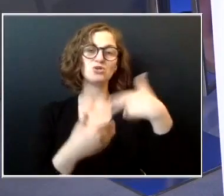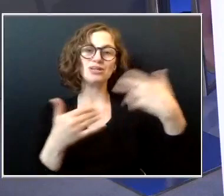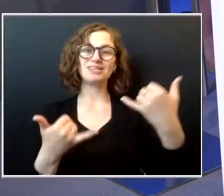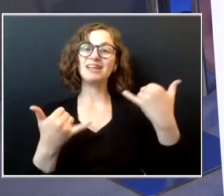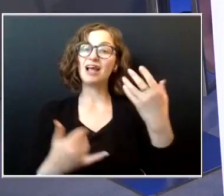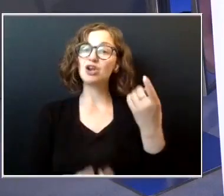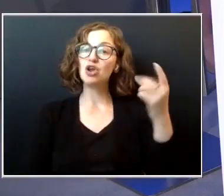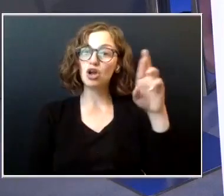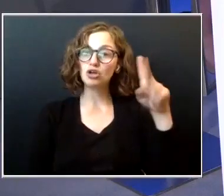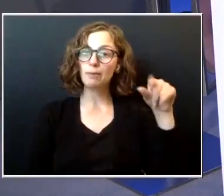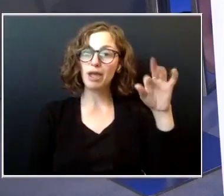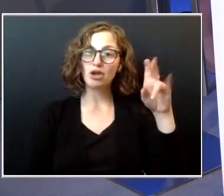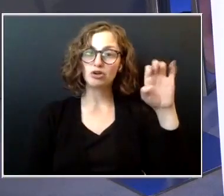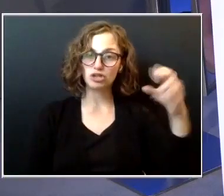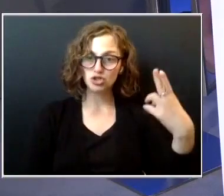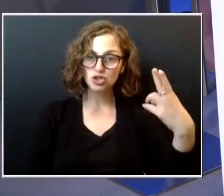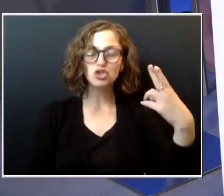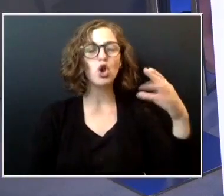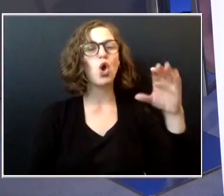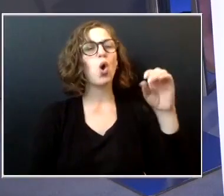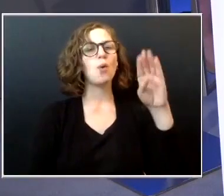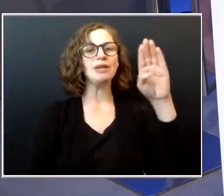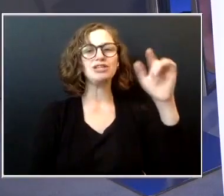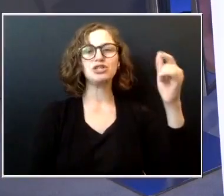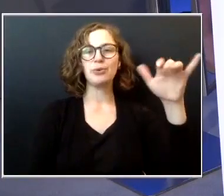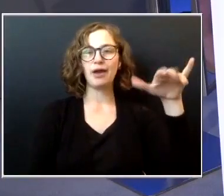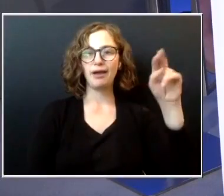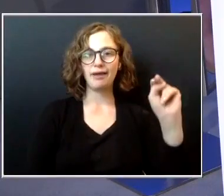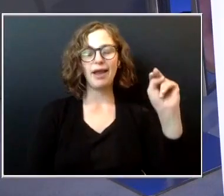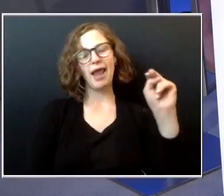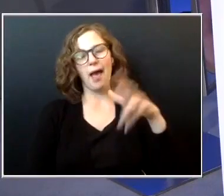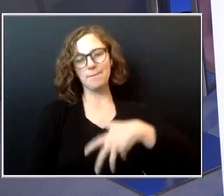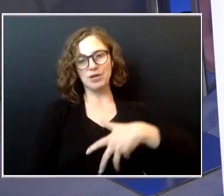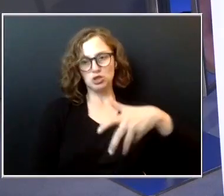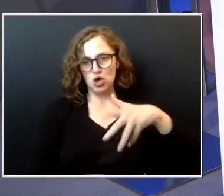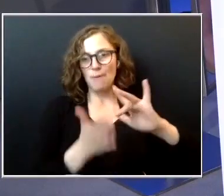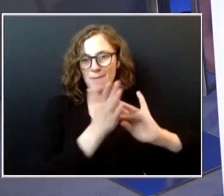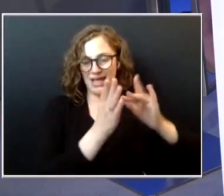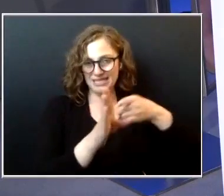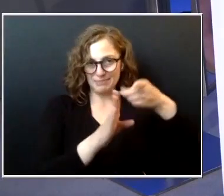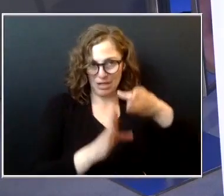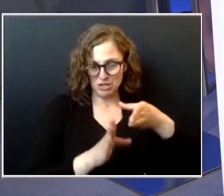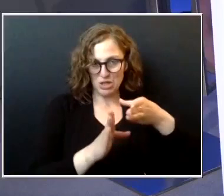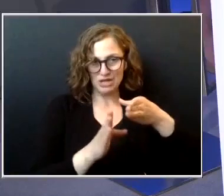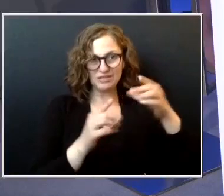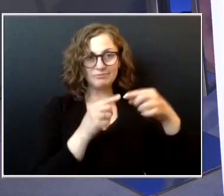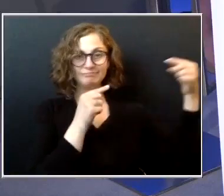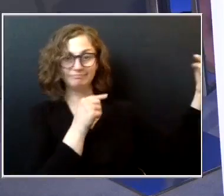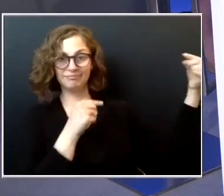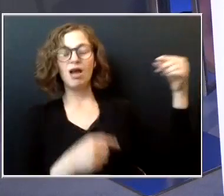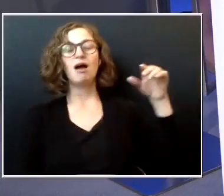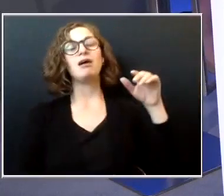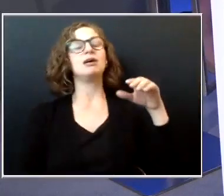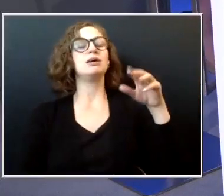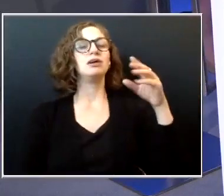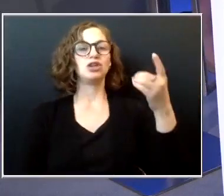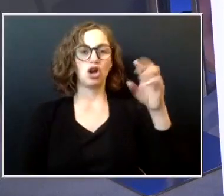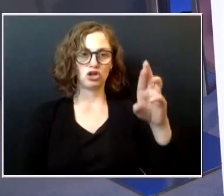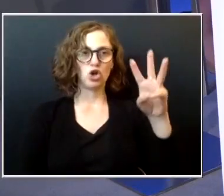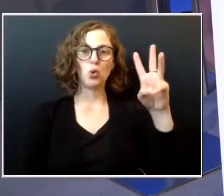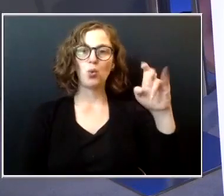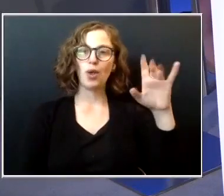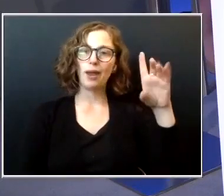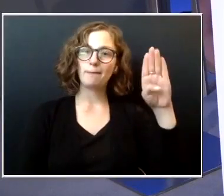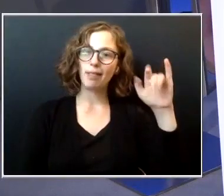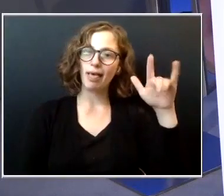maternal medicine specialist here at the health system. Across from me is Dr. Annalisa Winblad, a breast imaging specialist and the division